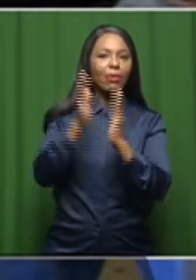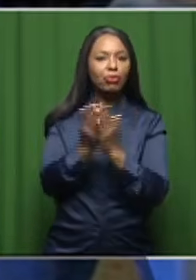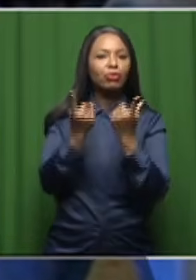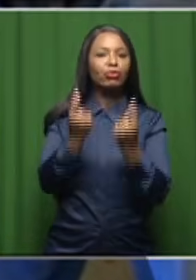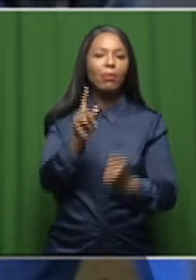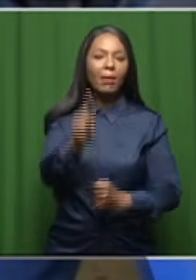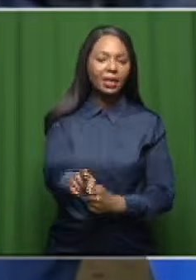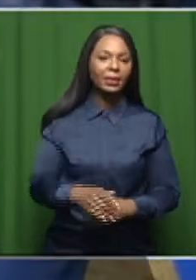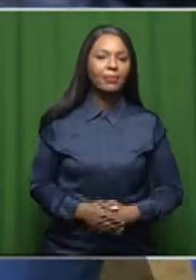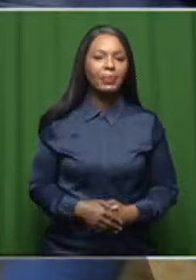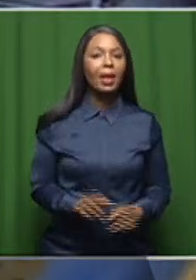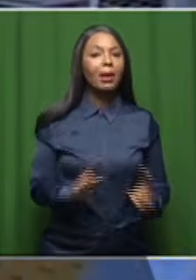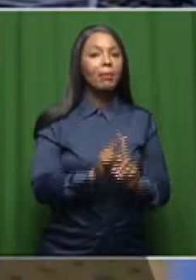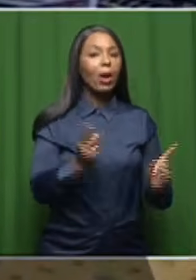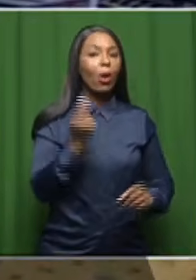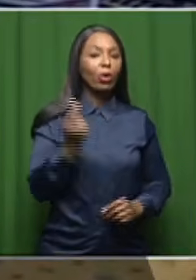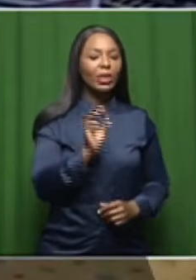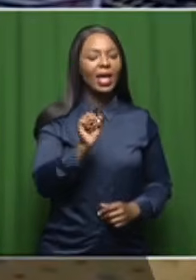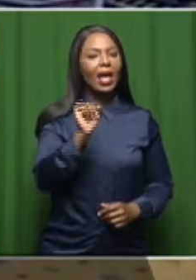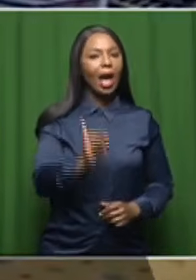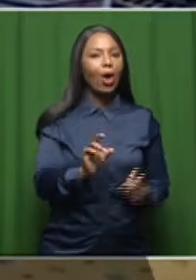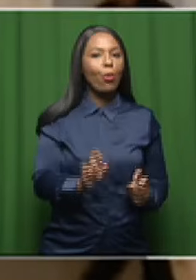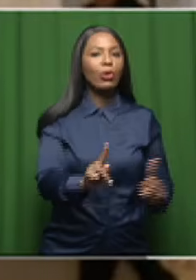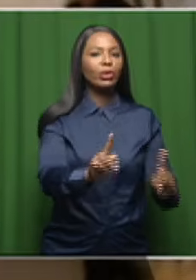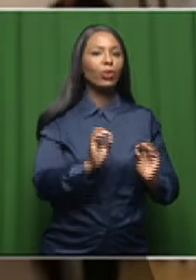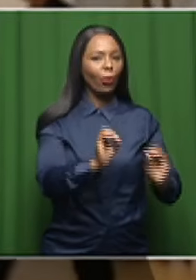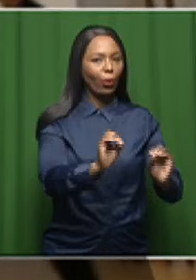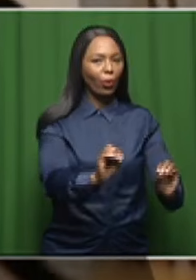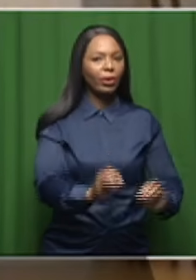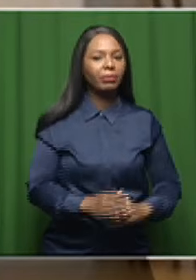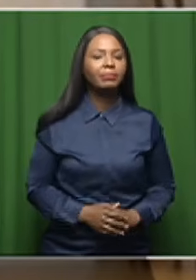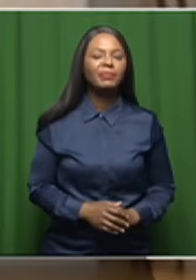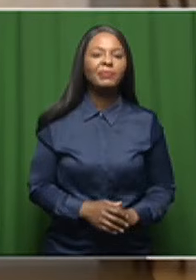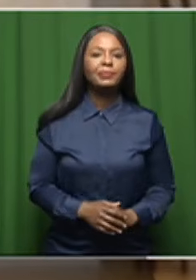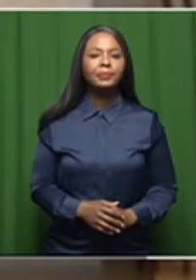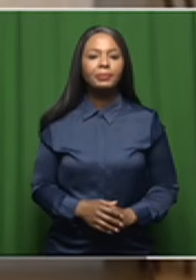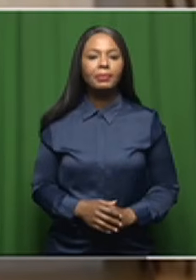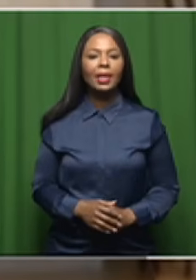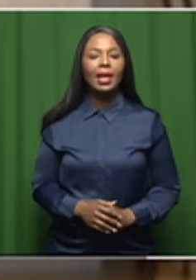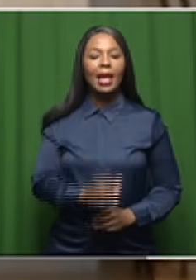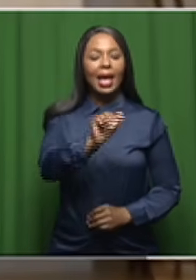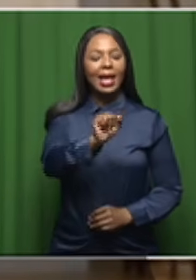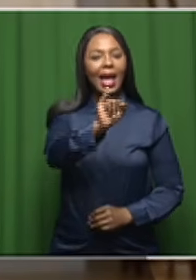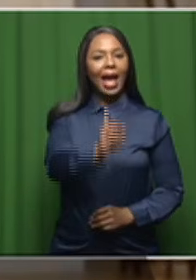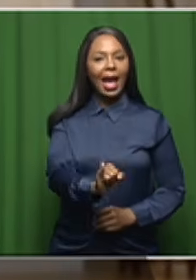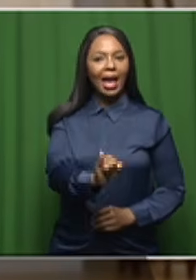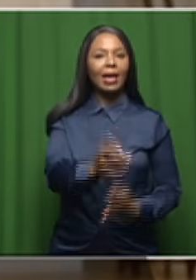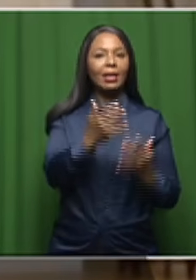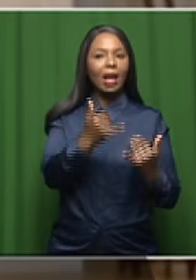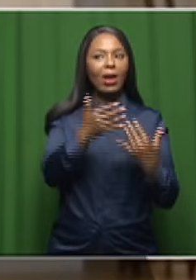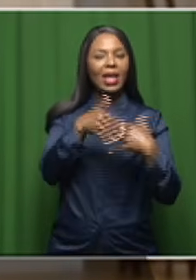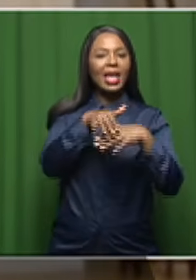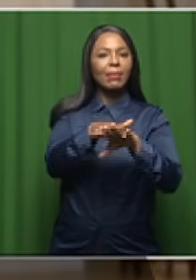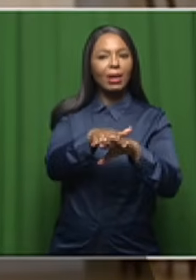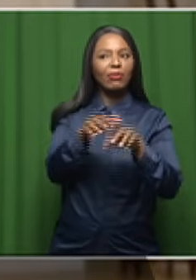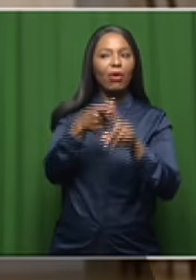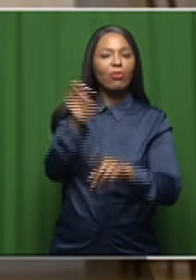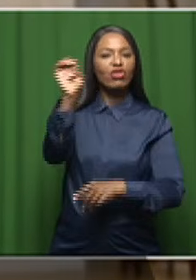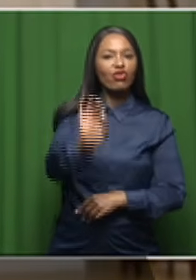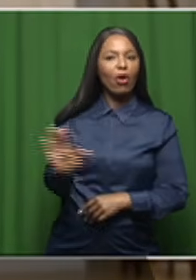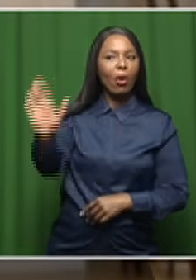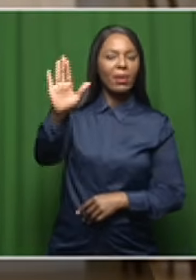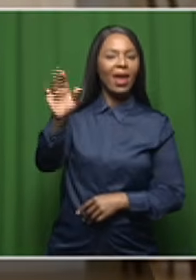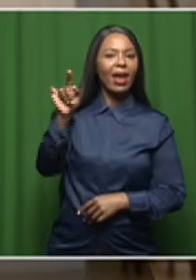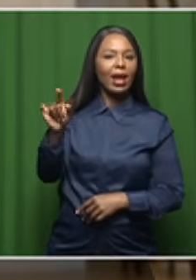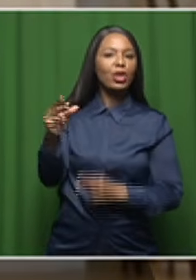AI also brings numerous opportunities. We are implementing the AI Act of the European Union. That sets the regulatory framework